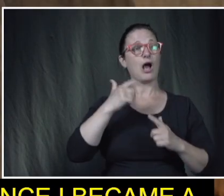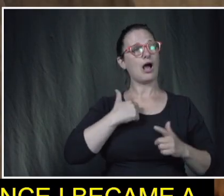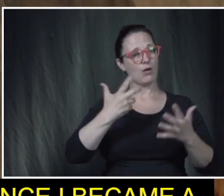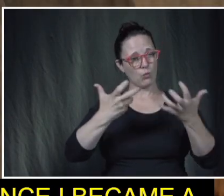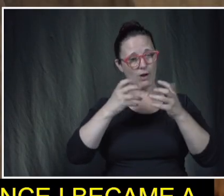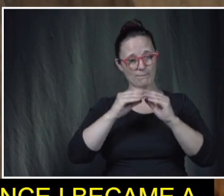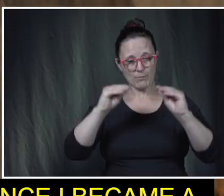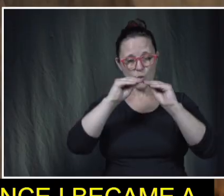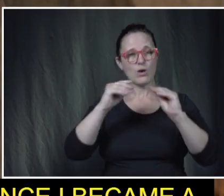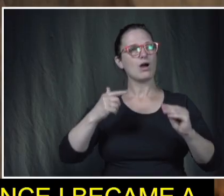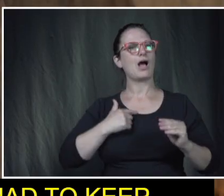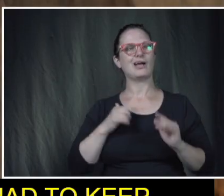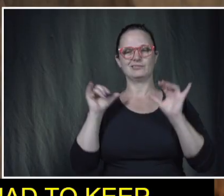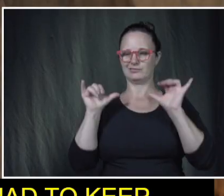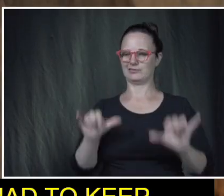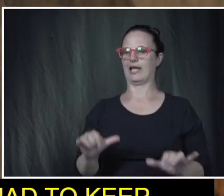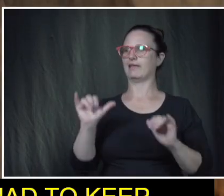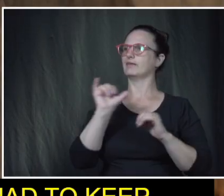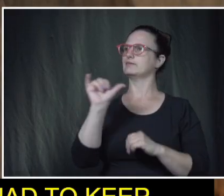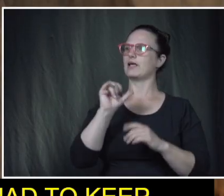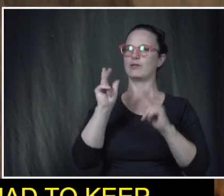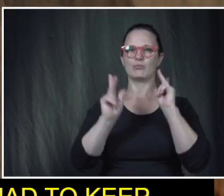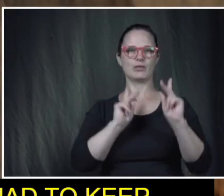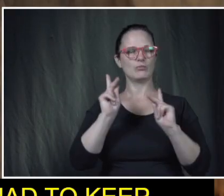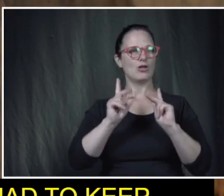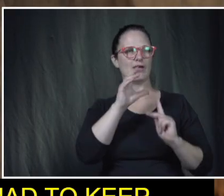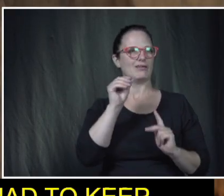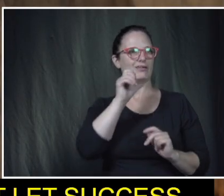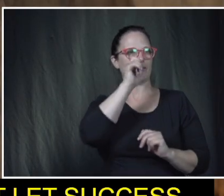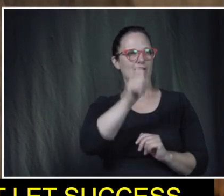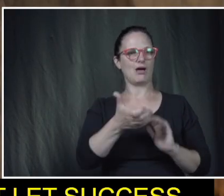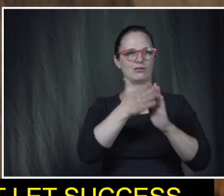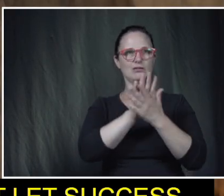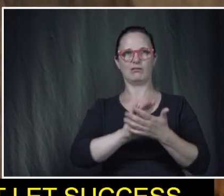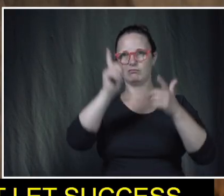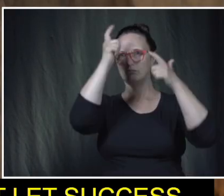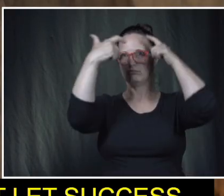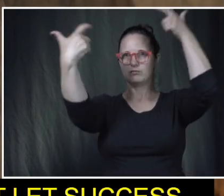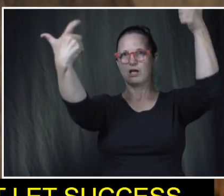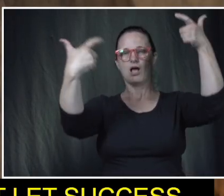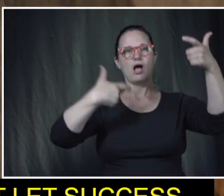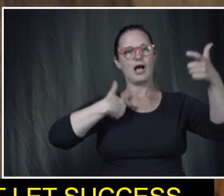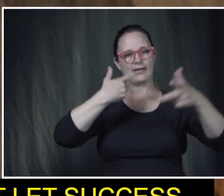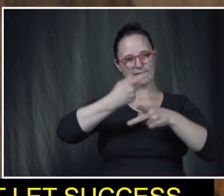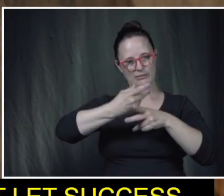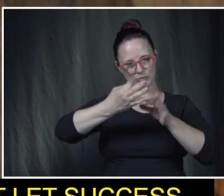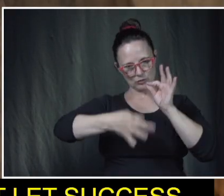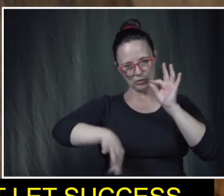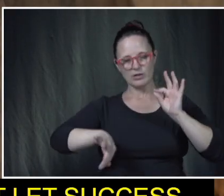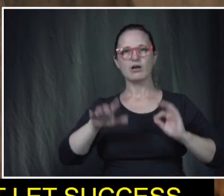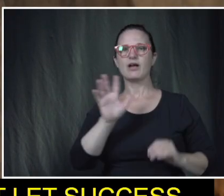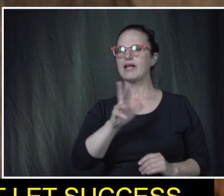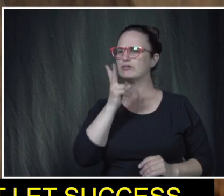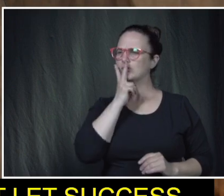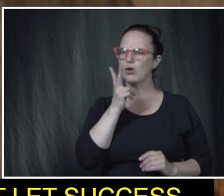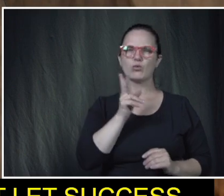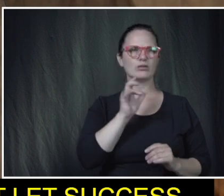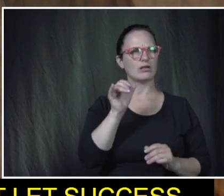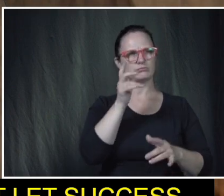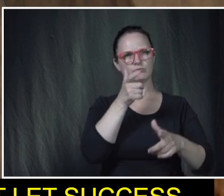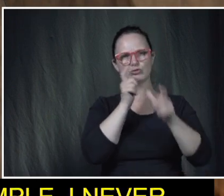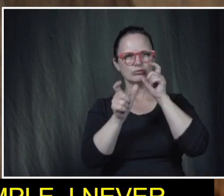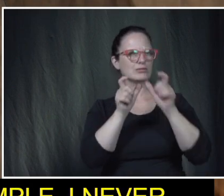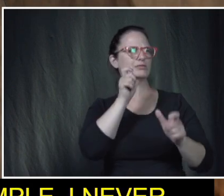being the same person and not letting success get to my head. I kept things simple. I never smoked, never drank, didn't party as